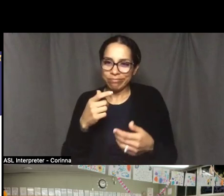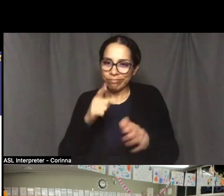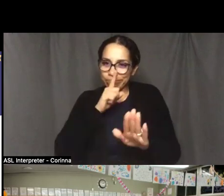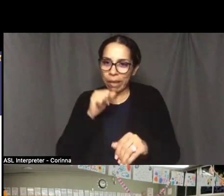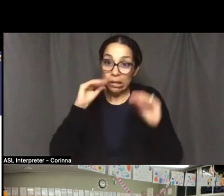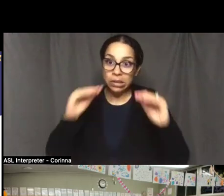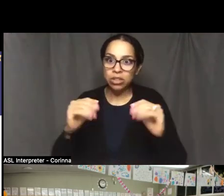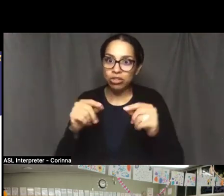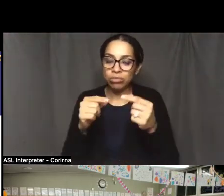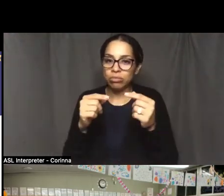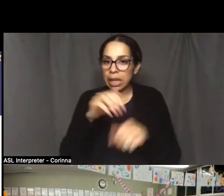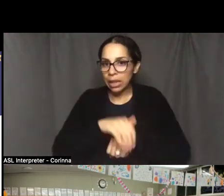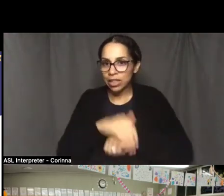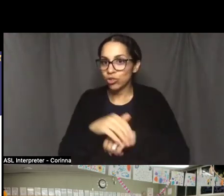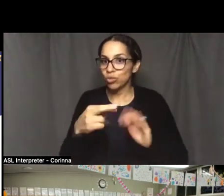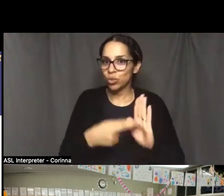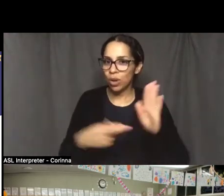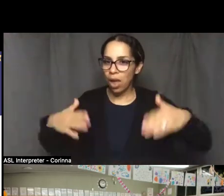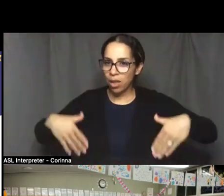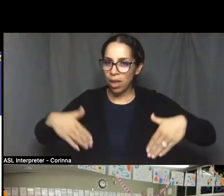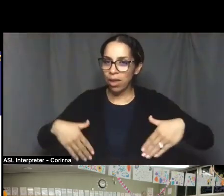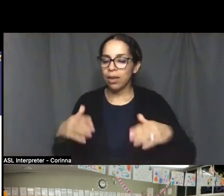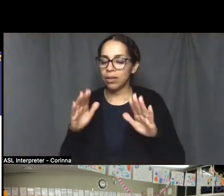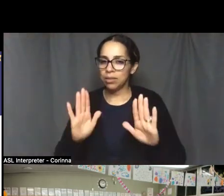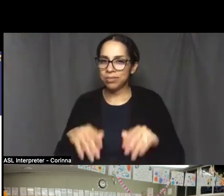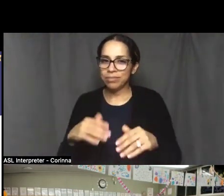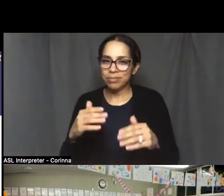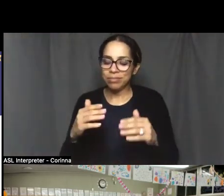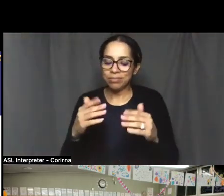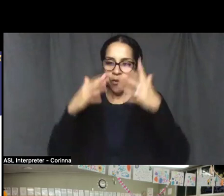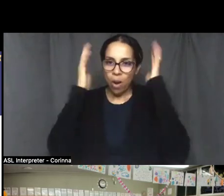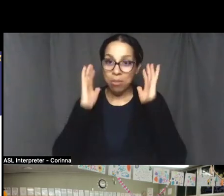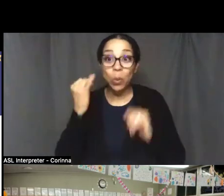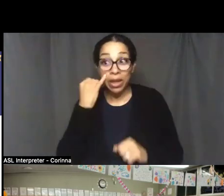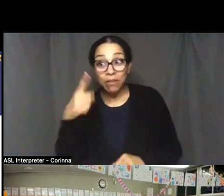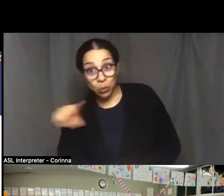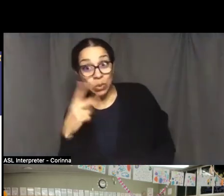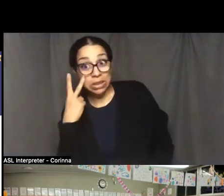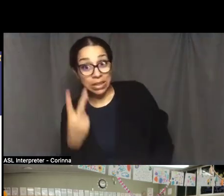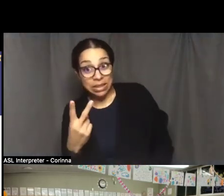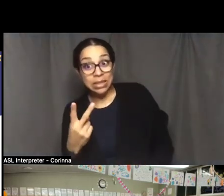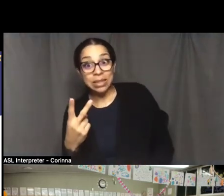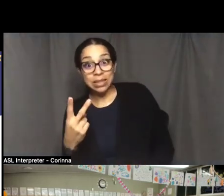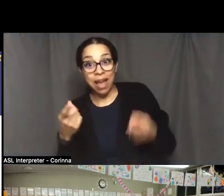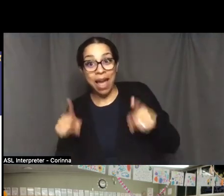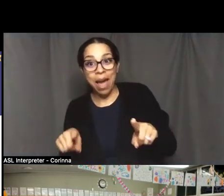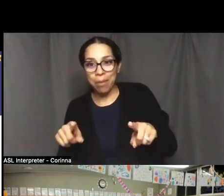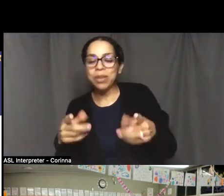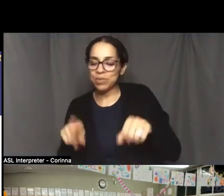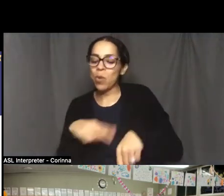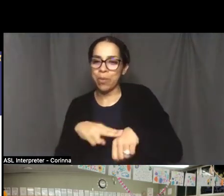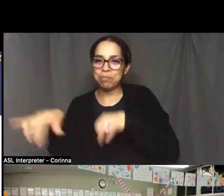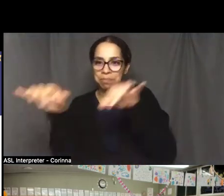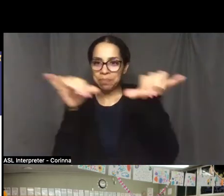that. So if you see that coming home, it is to be expected. Yeah, that's a normal progression for kids too. It's